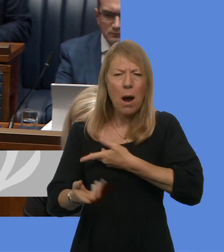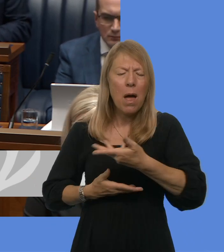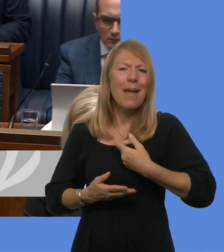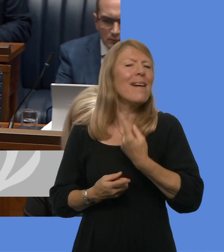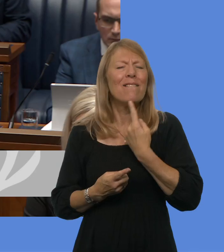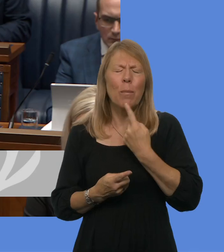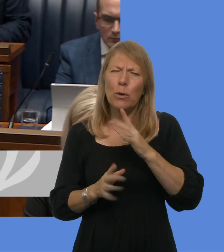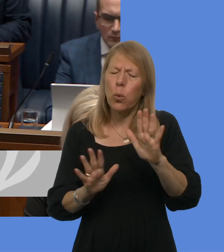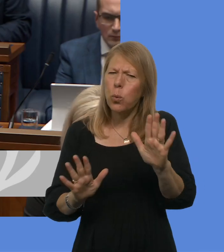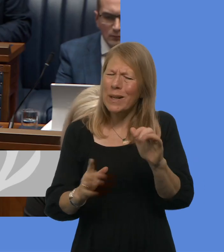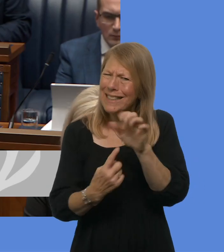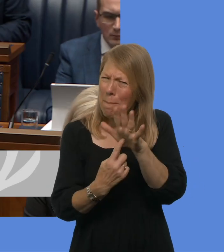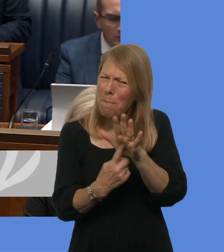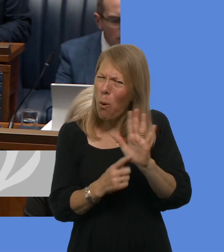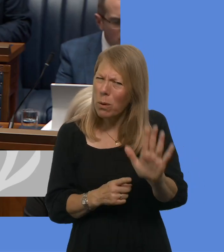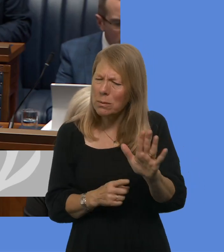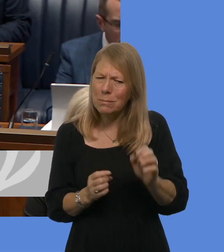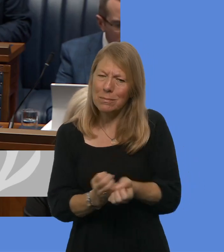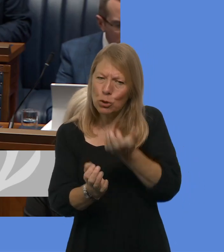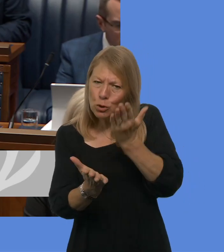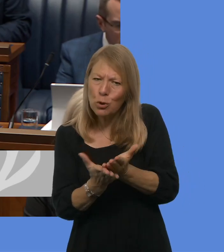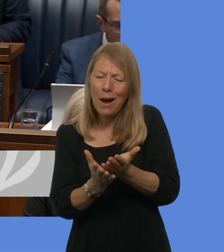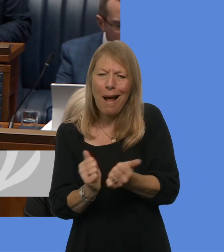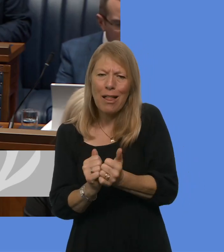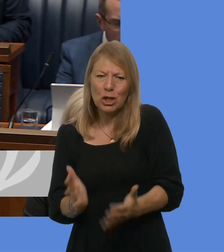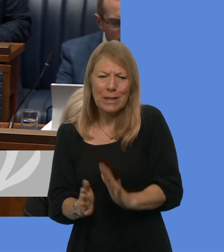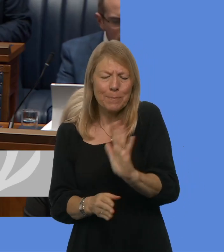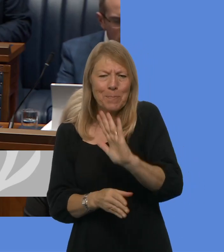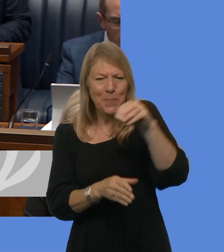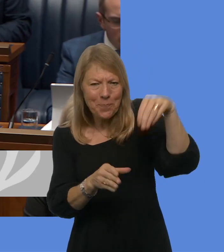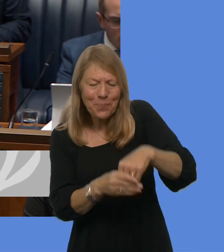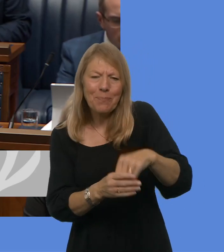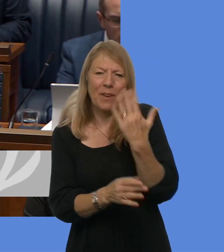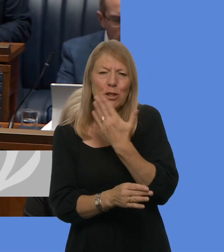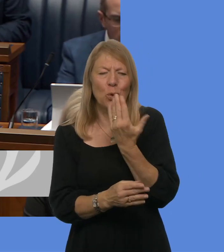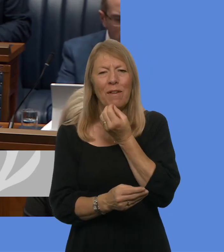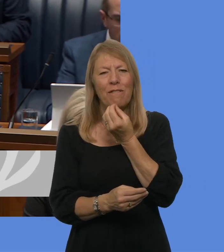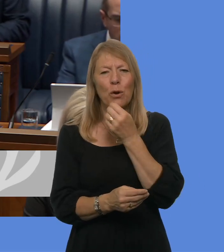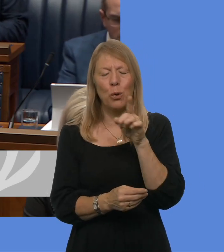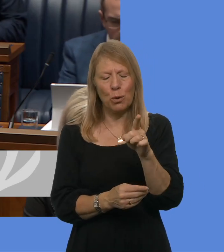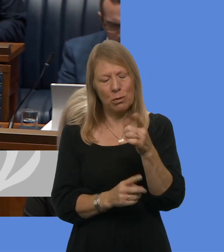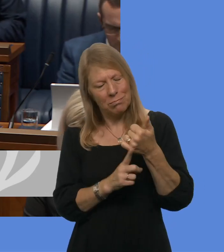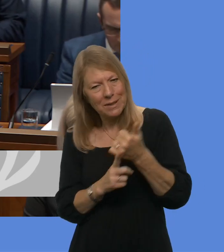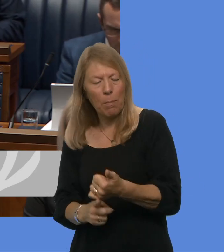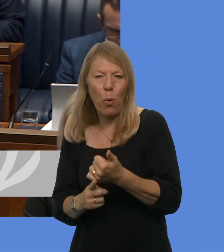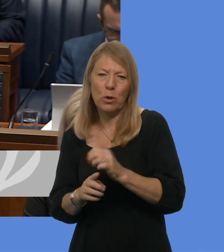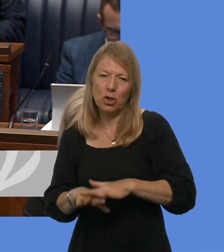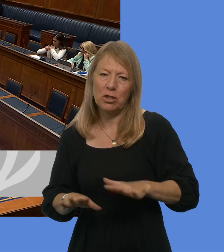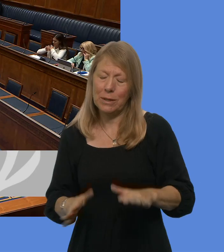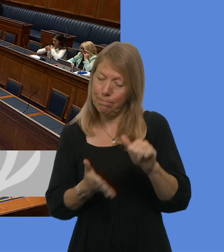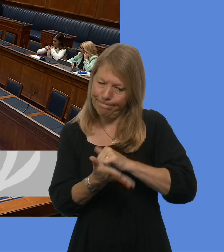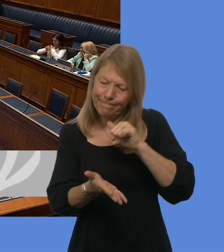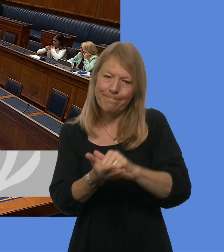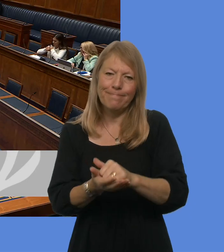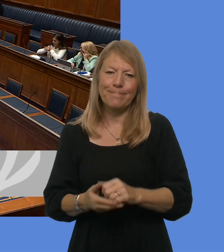important piece of work that we're doing to update the current procedures to make sure that the right support is being made available.